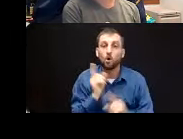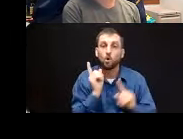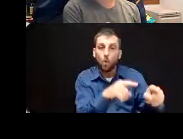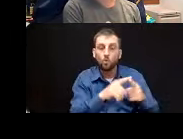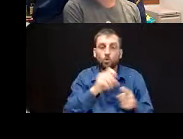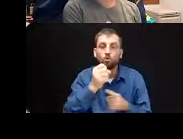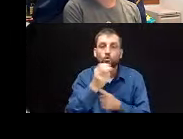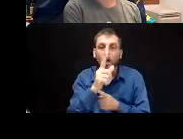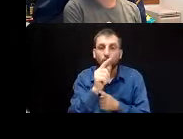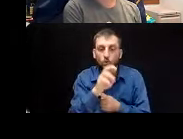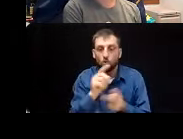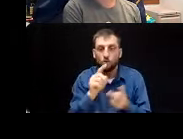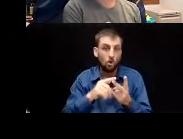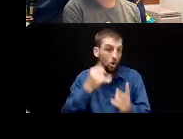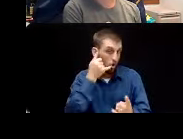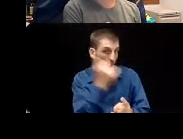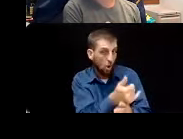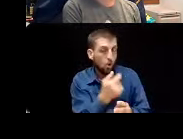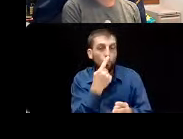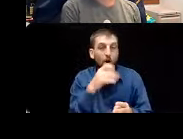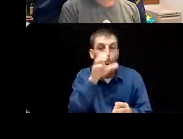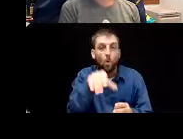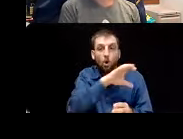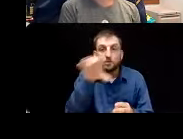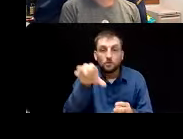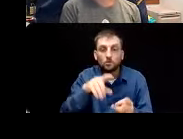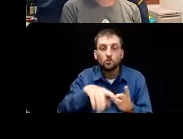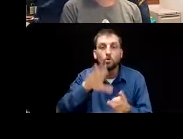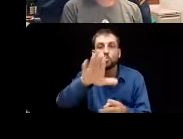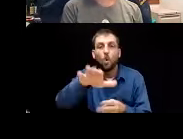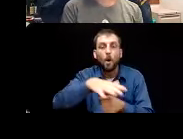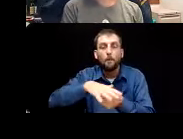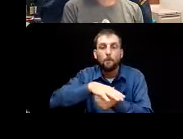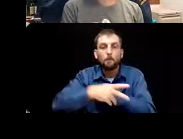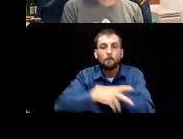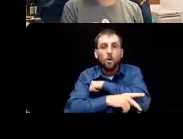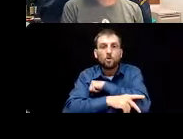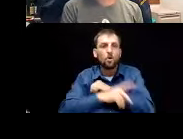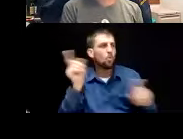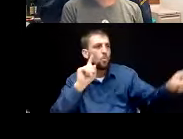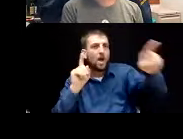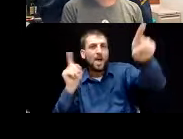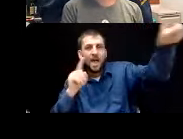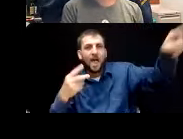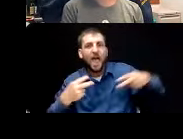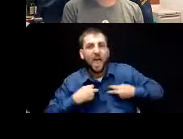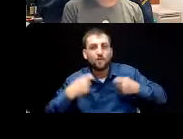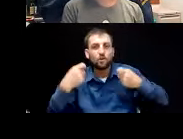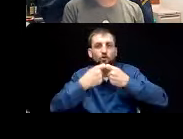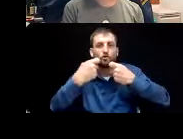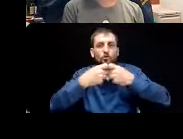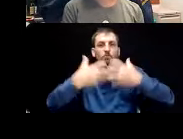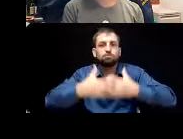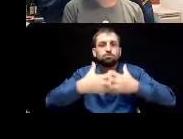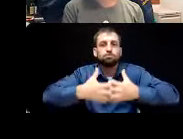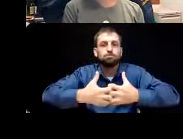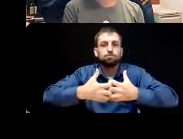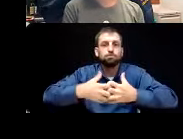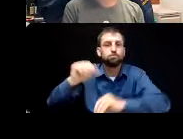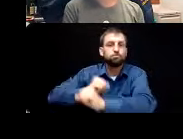or call your local parish and ask which shelters have a generator. A lot of times now they're listening to